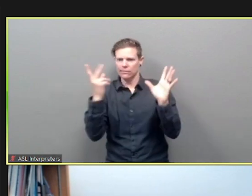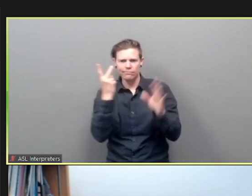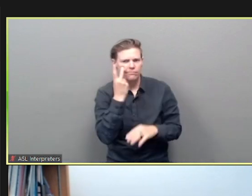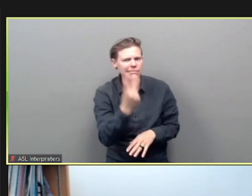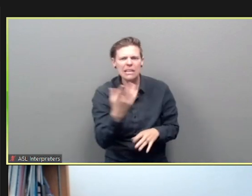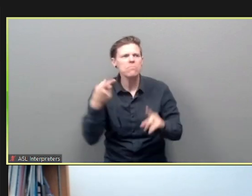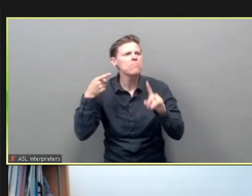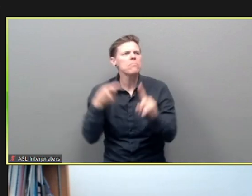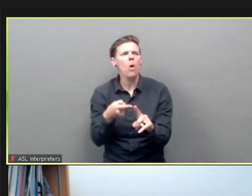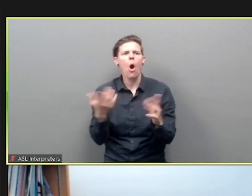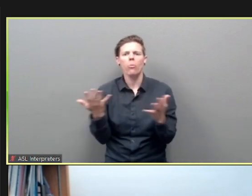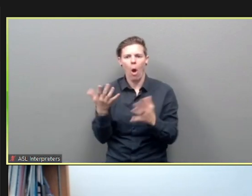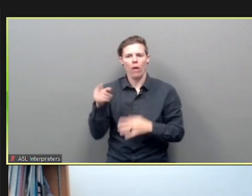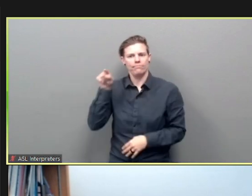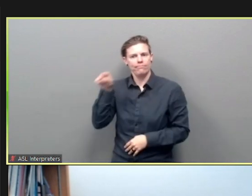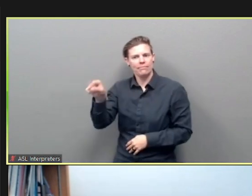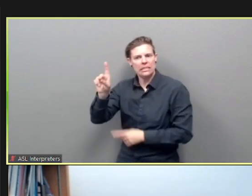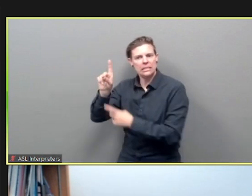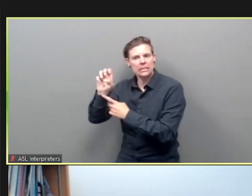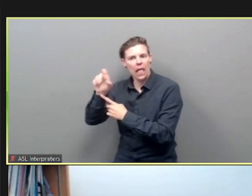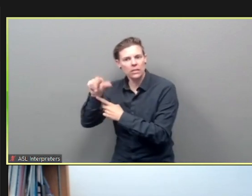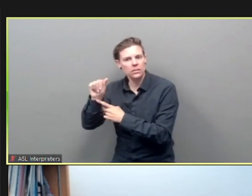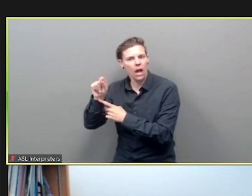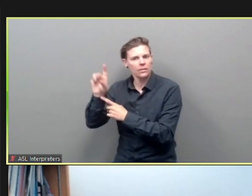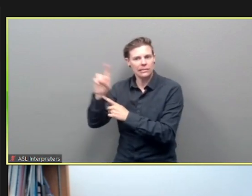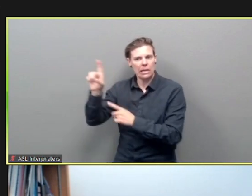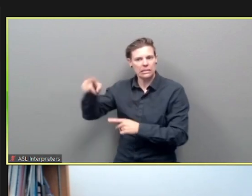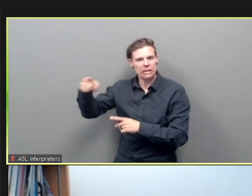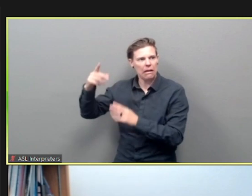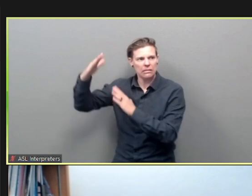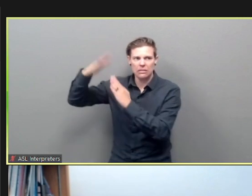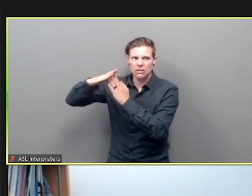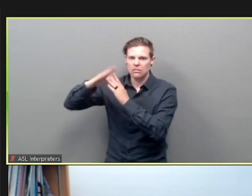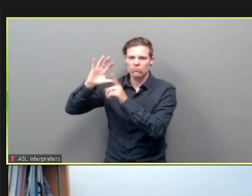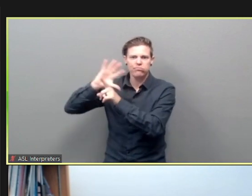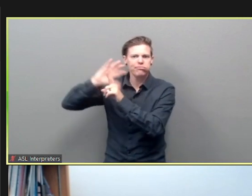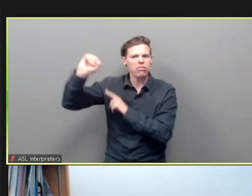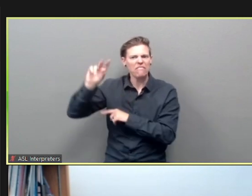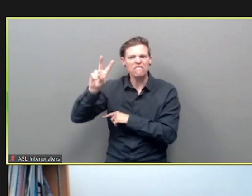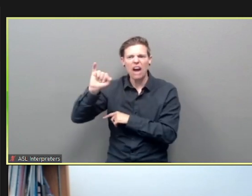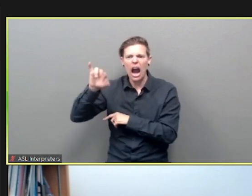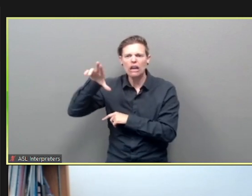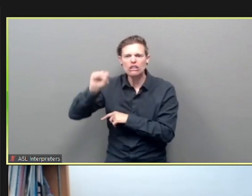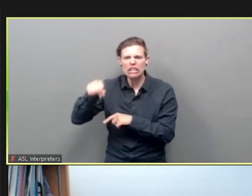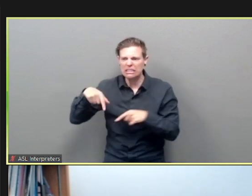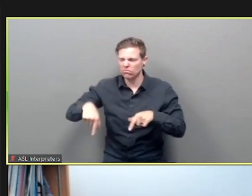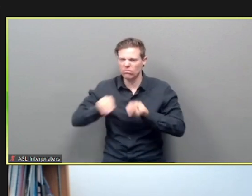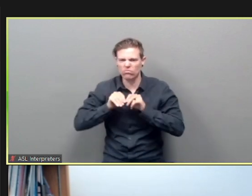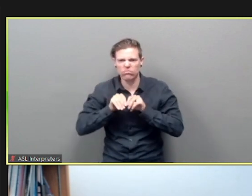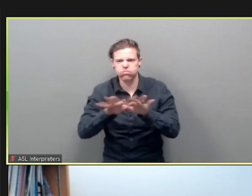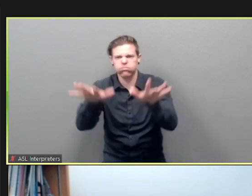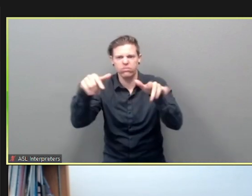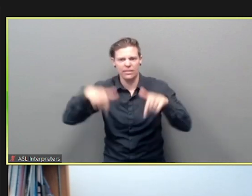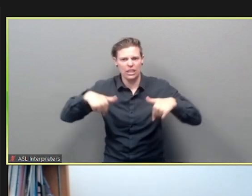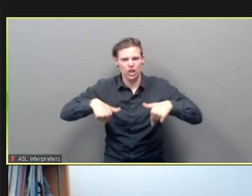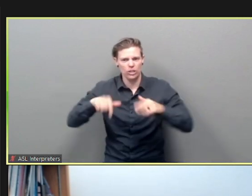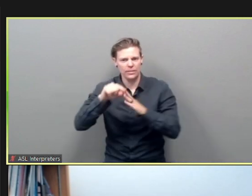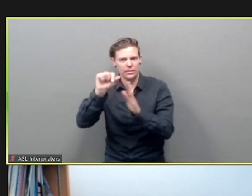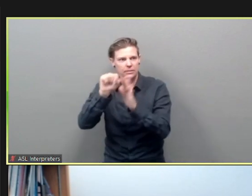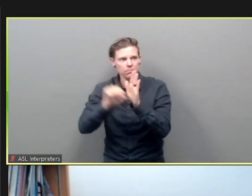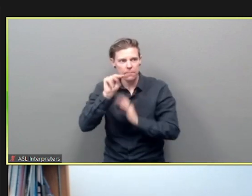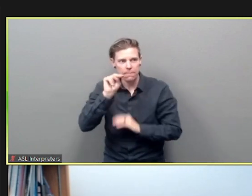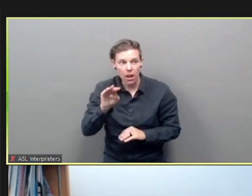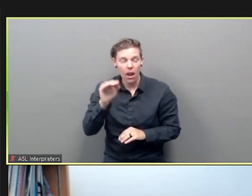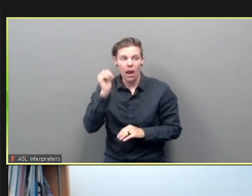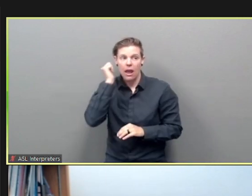predominant variant that we sequence in the state. It continues to be the predominant variant causing surges in